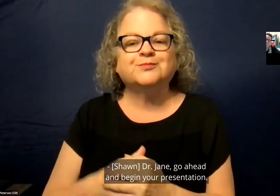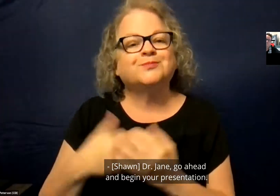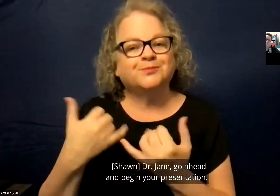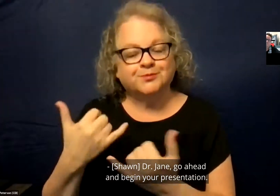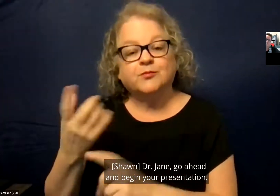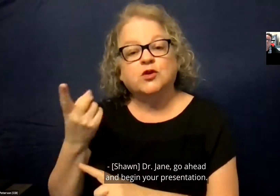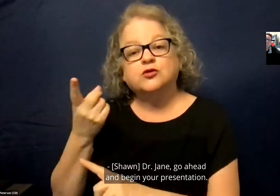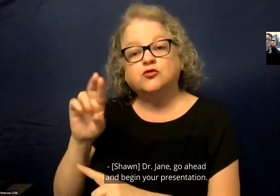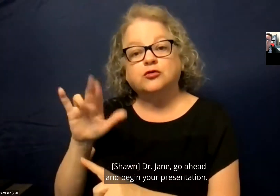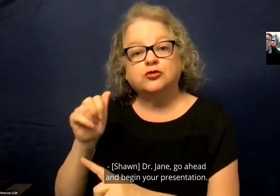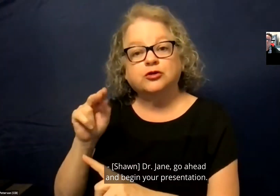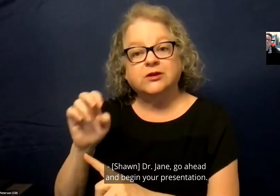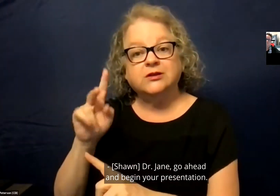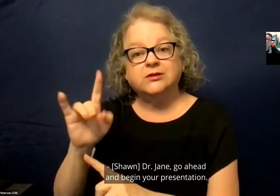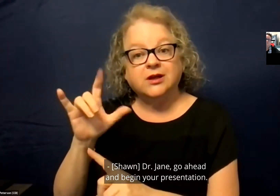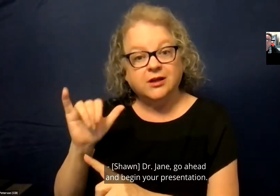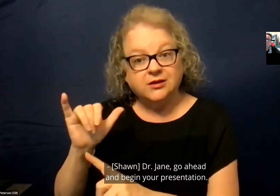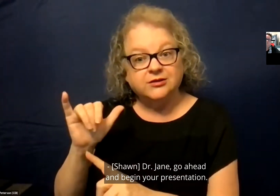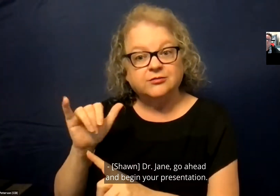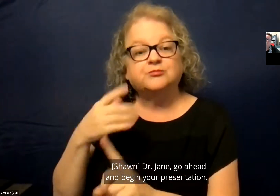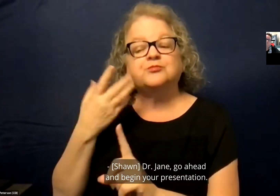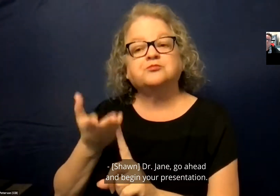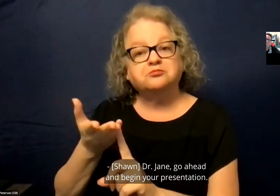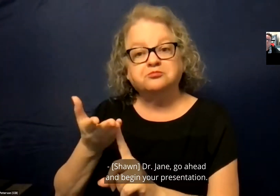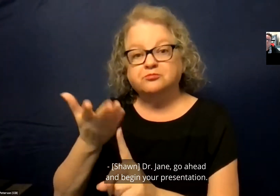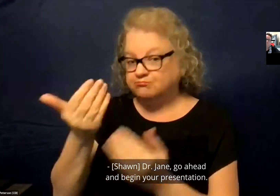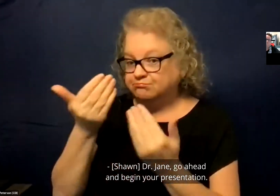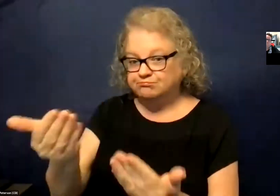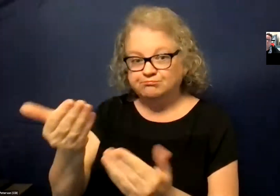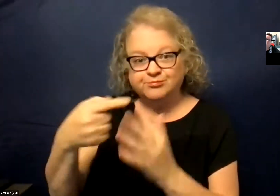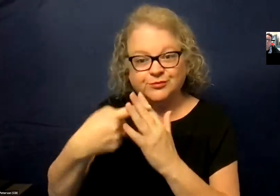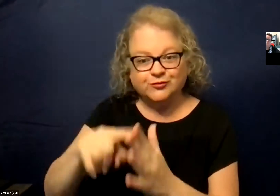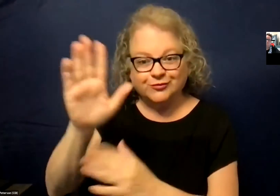Dr. Jane, go ahead and begin your presentation.